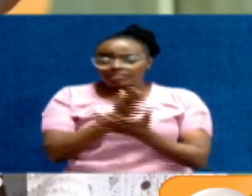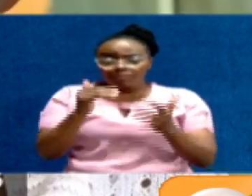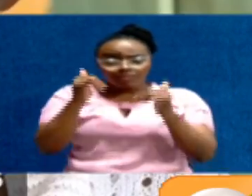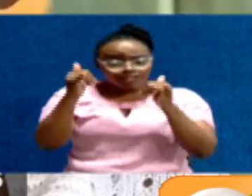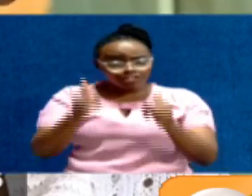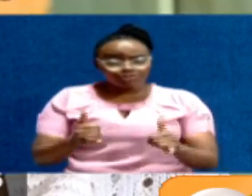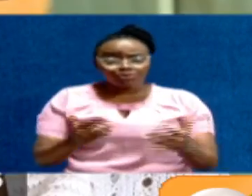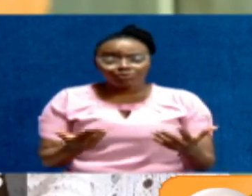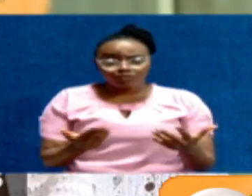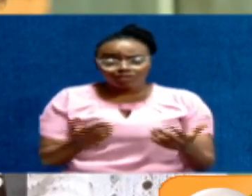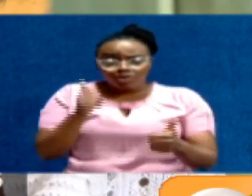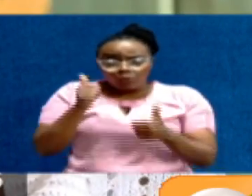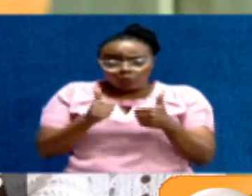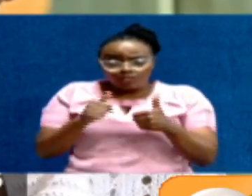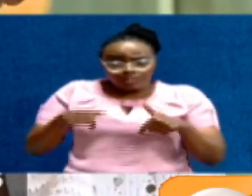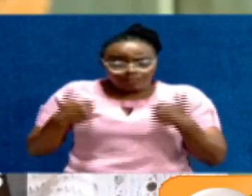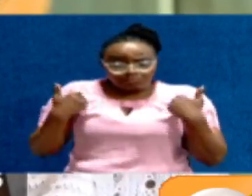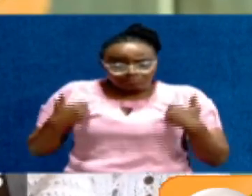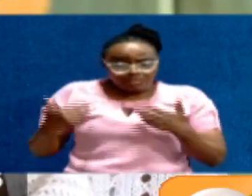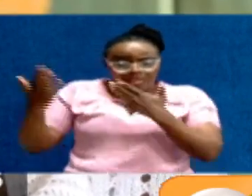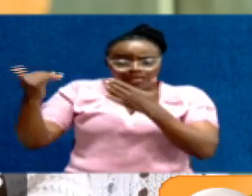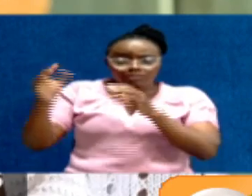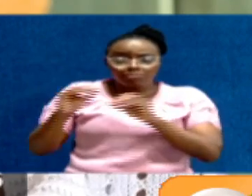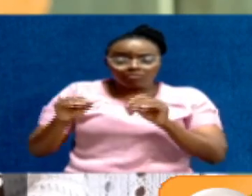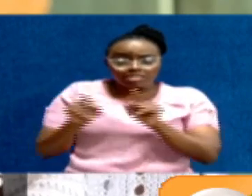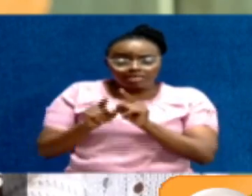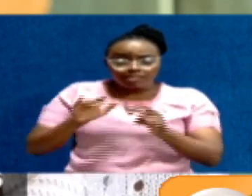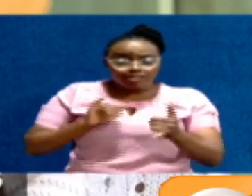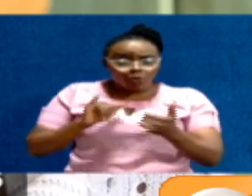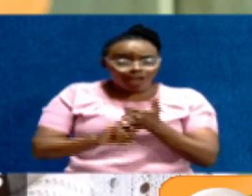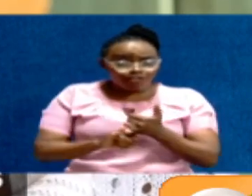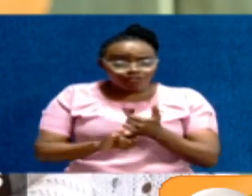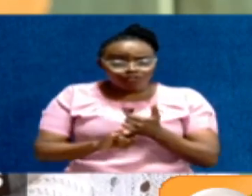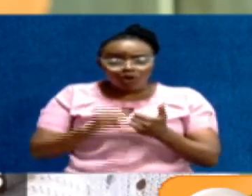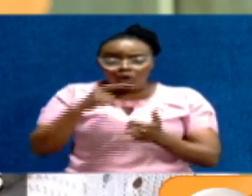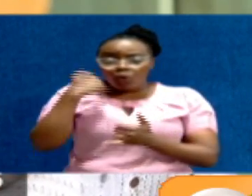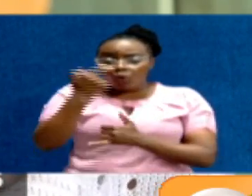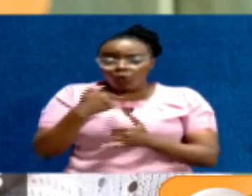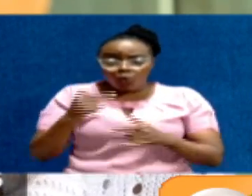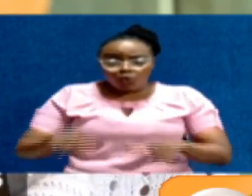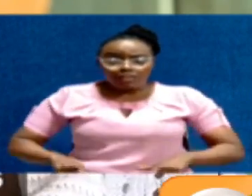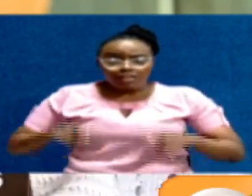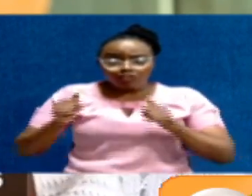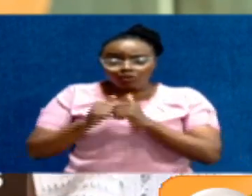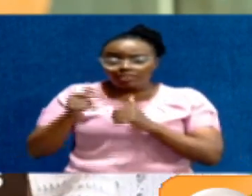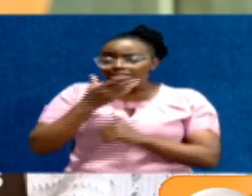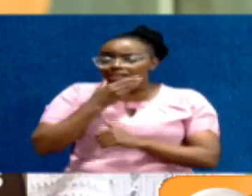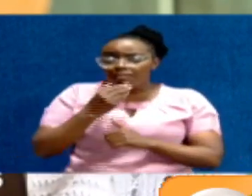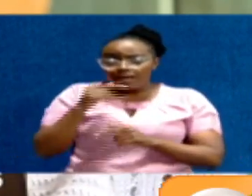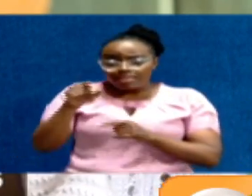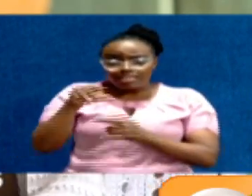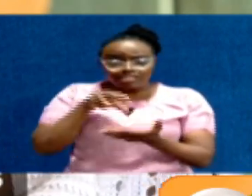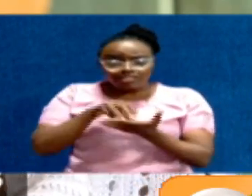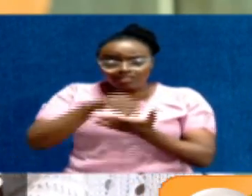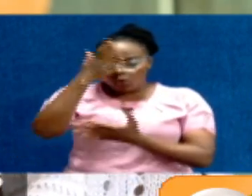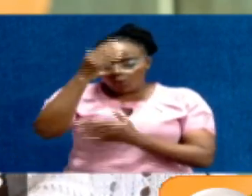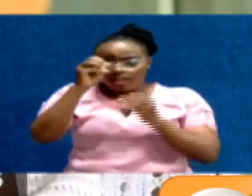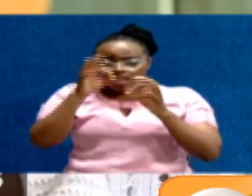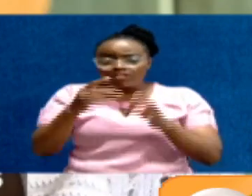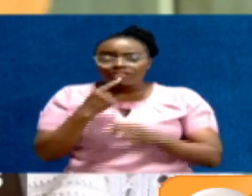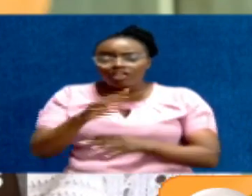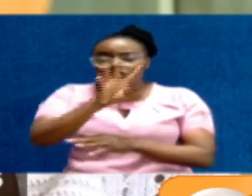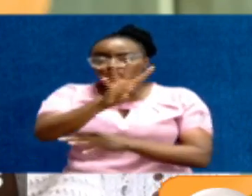kigeni ambacho si kutarajia kama mke ambaye nitaishi naye katika hali hii, kwa sababu